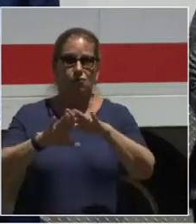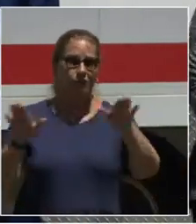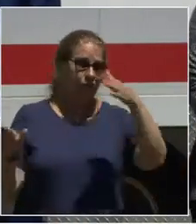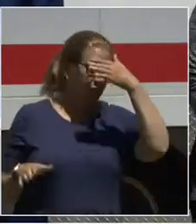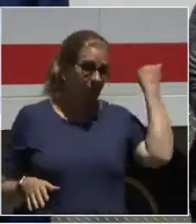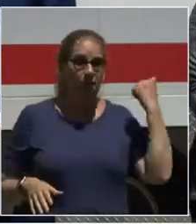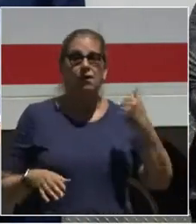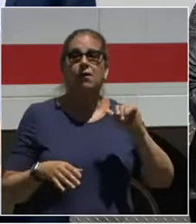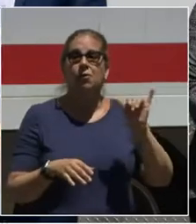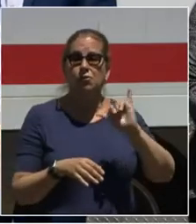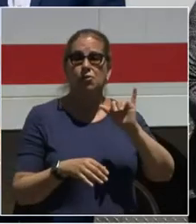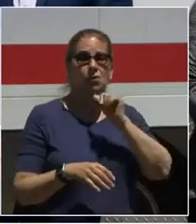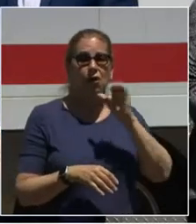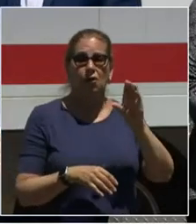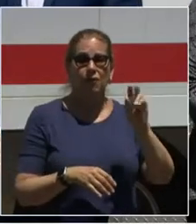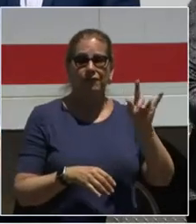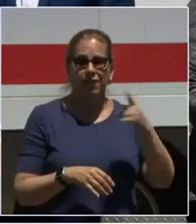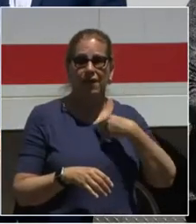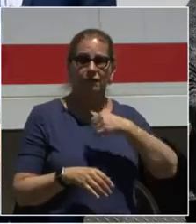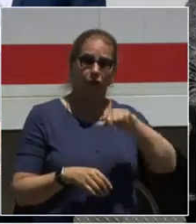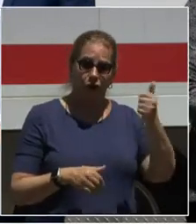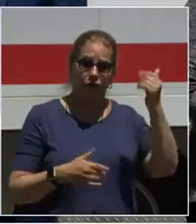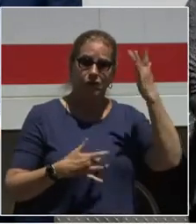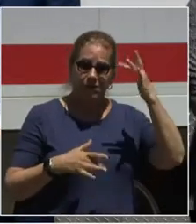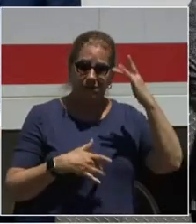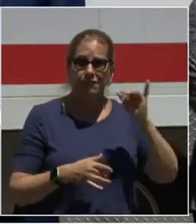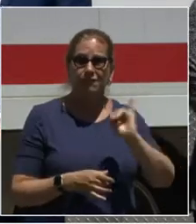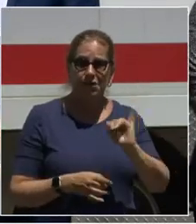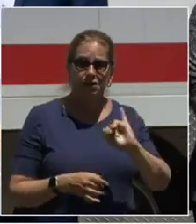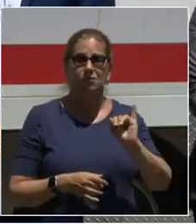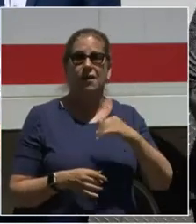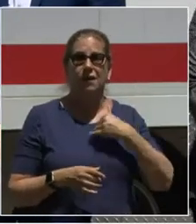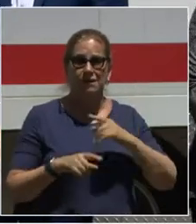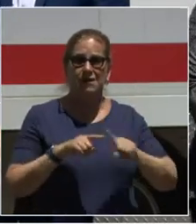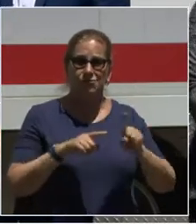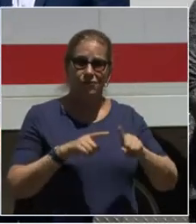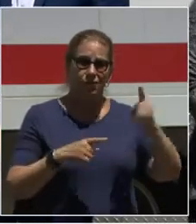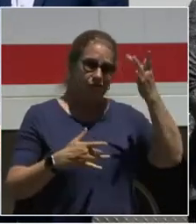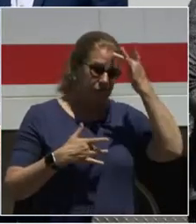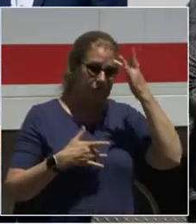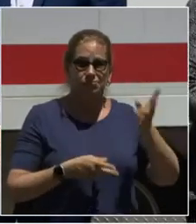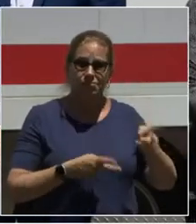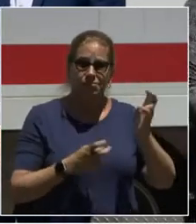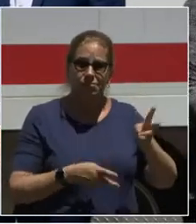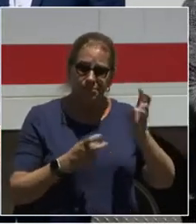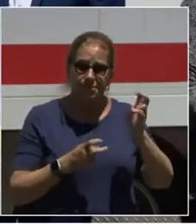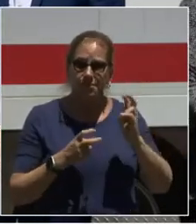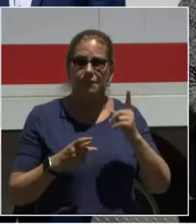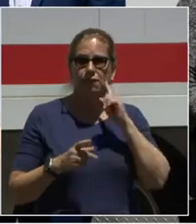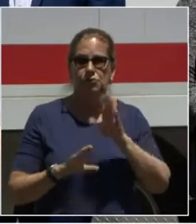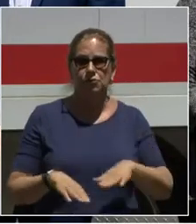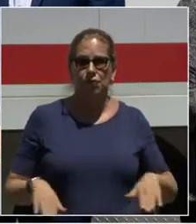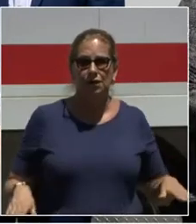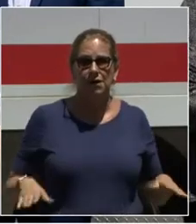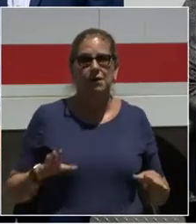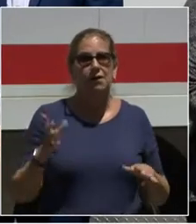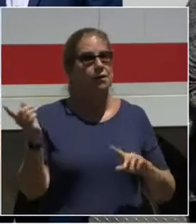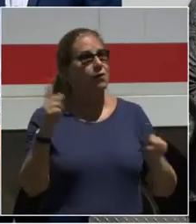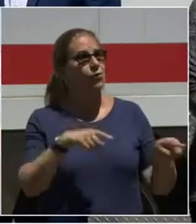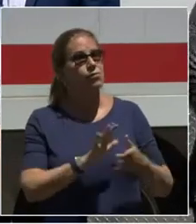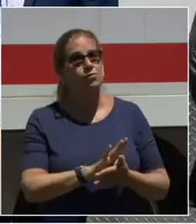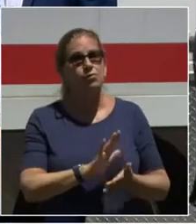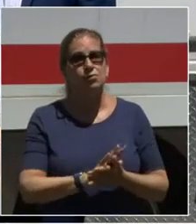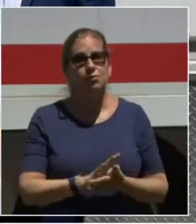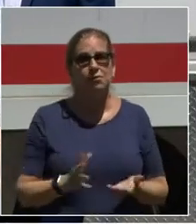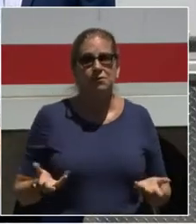exist can also impact and affect our children and our ability for our children to come to school, stay in school, and be at the safest place we